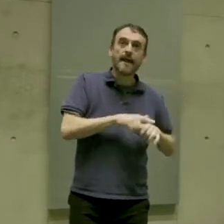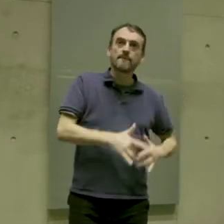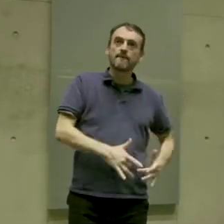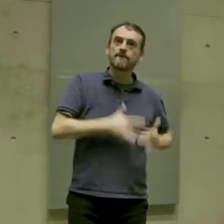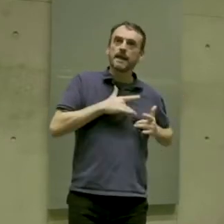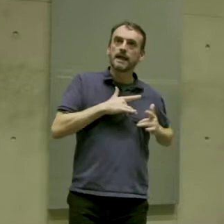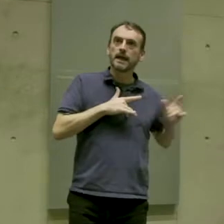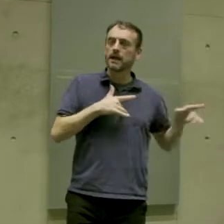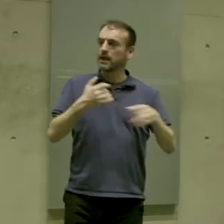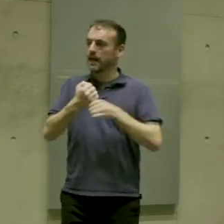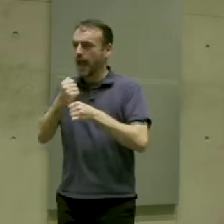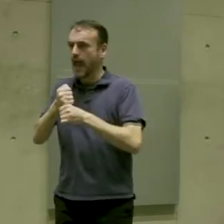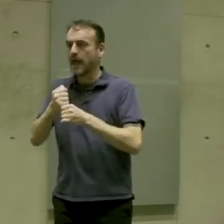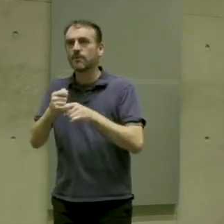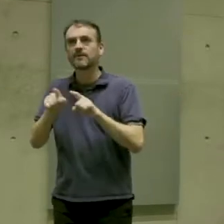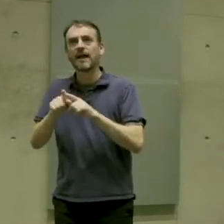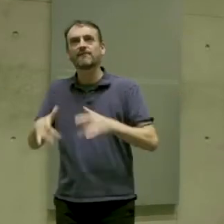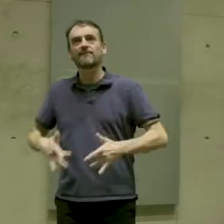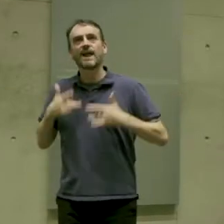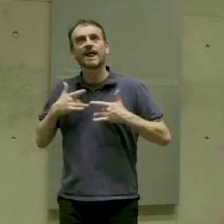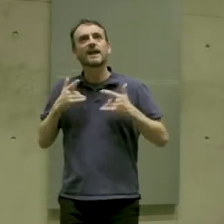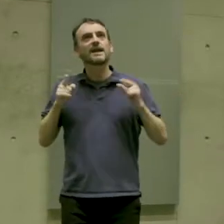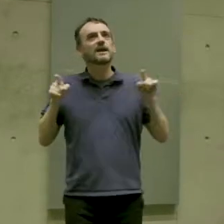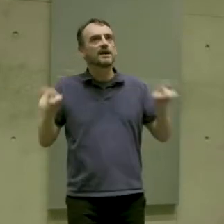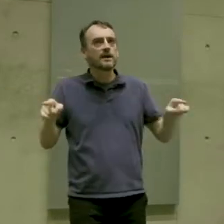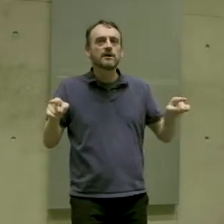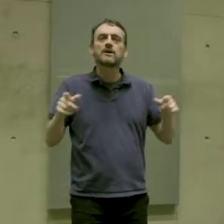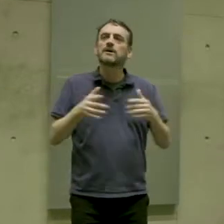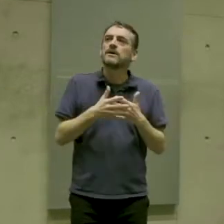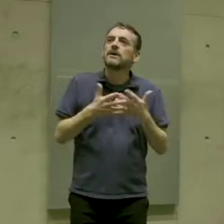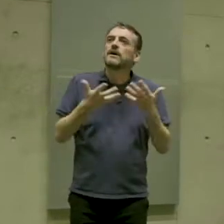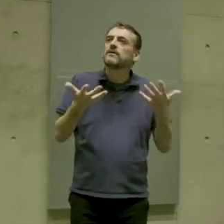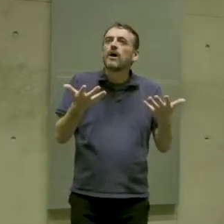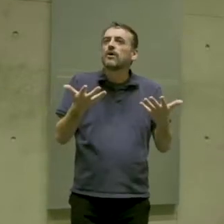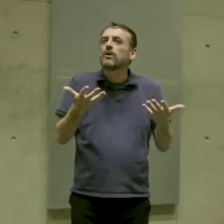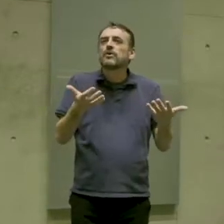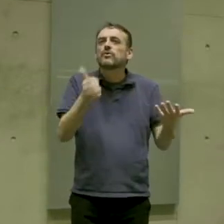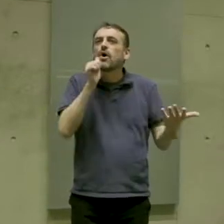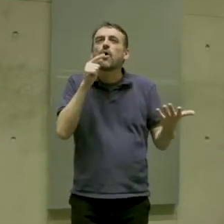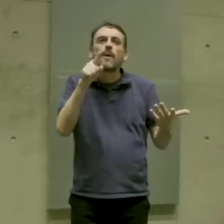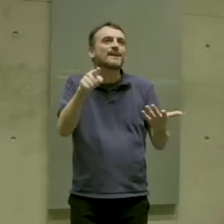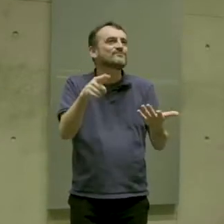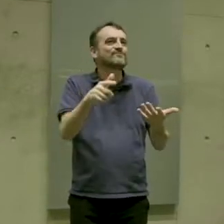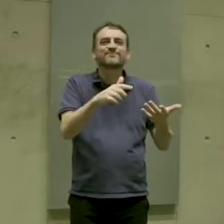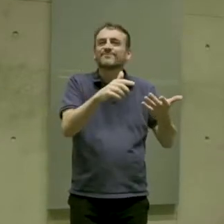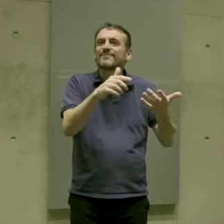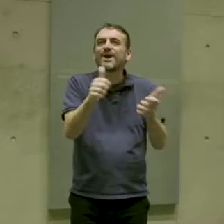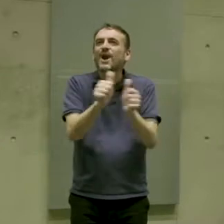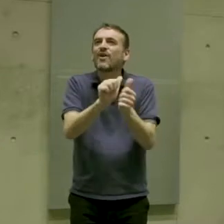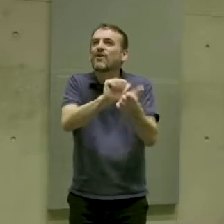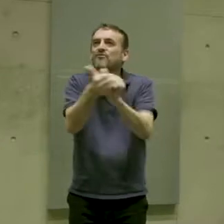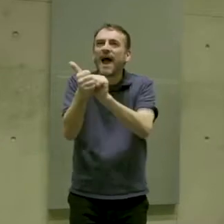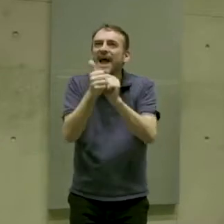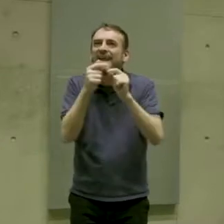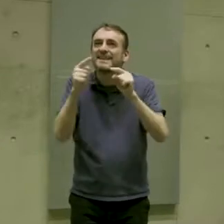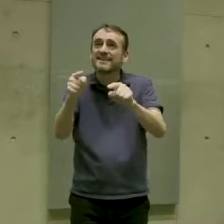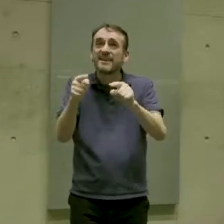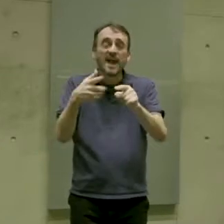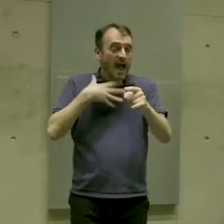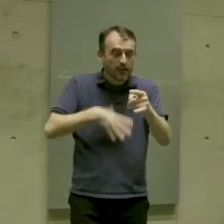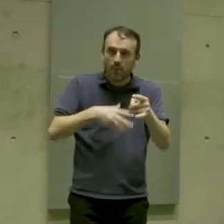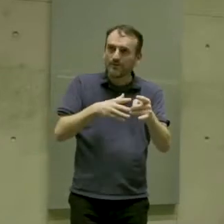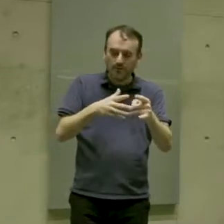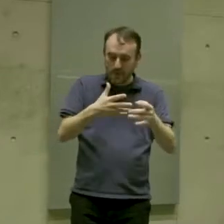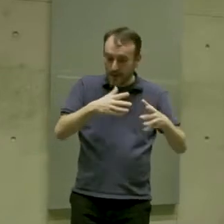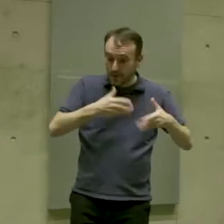thing I can compare it to is when you introduce two of your close friends and you love both friends, but you worry that they won't get along, and then they just start chatting like they've